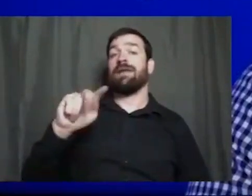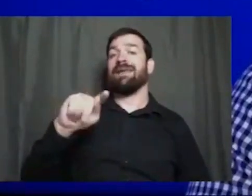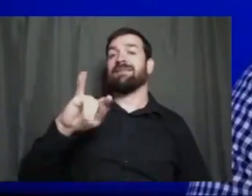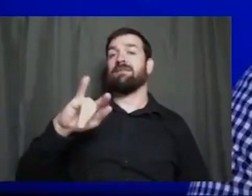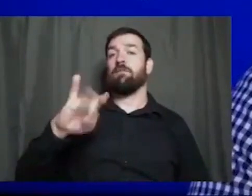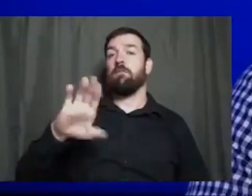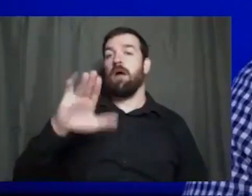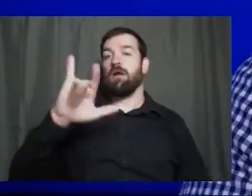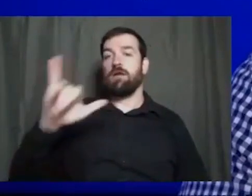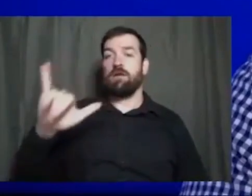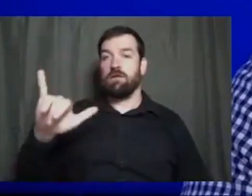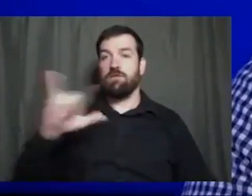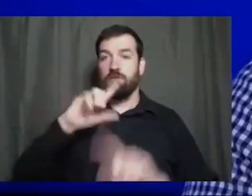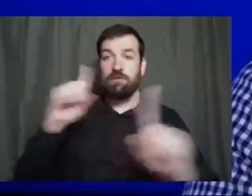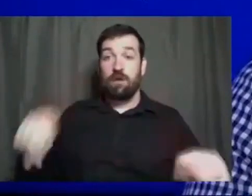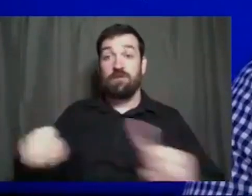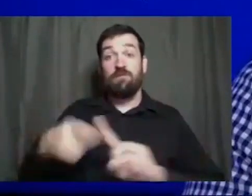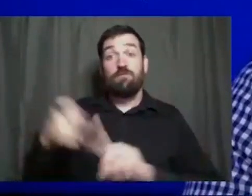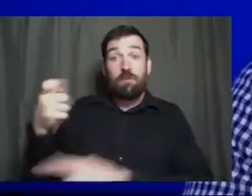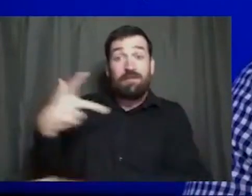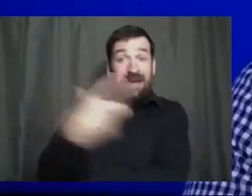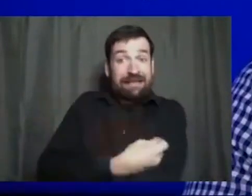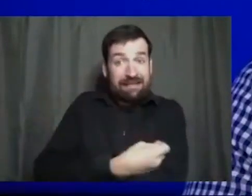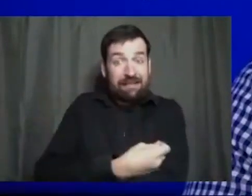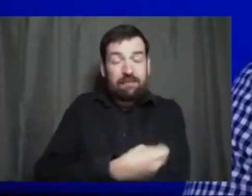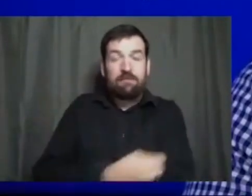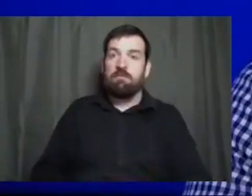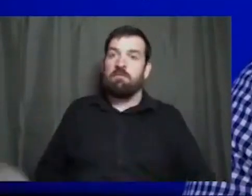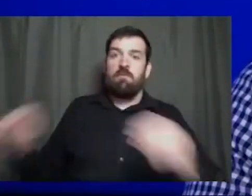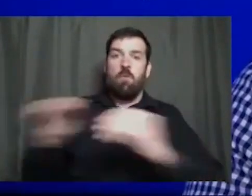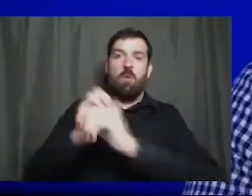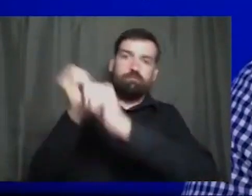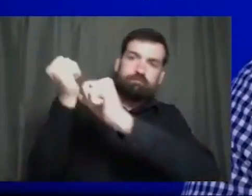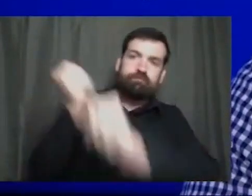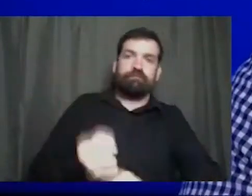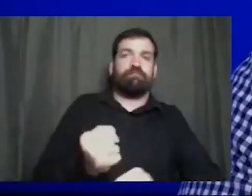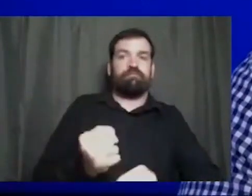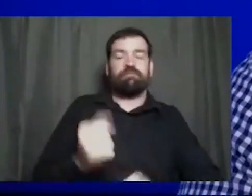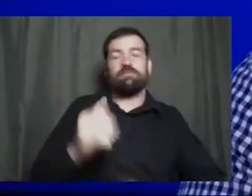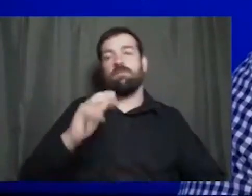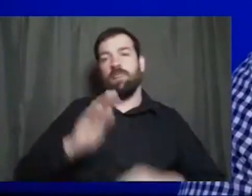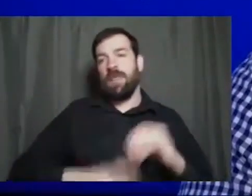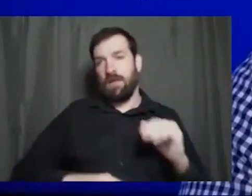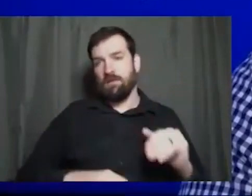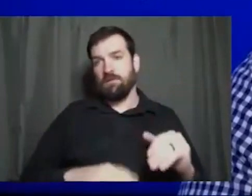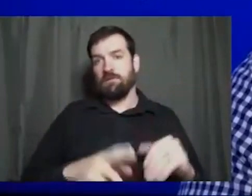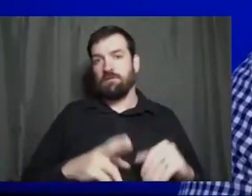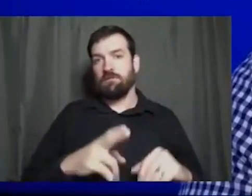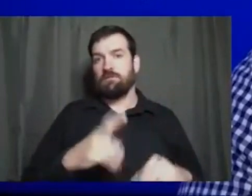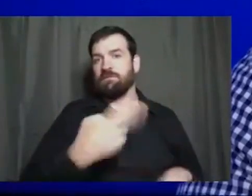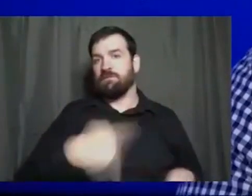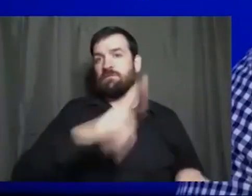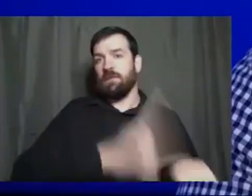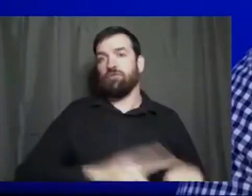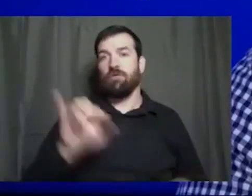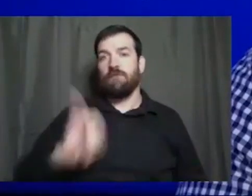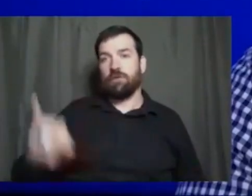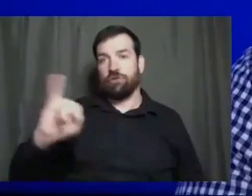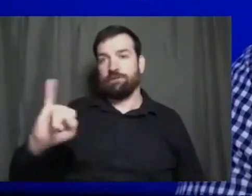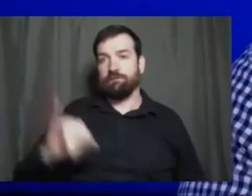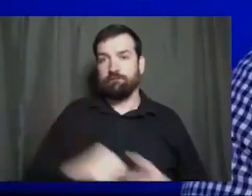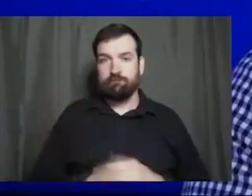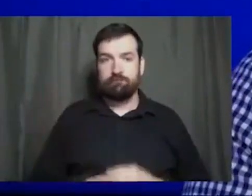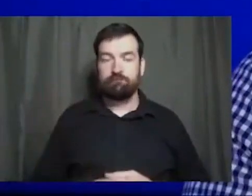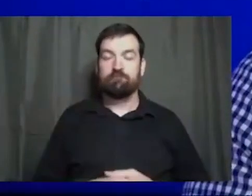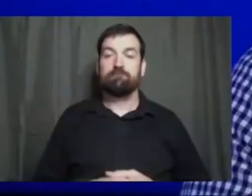the vaccine is much more robust than what you would get from a natural infection. So